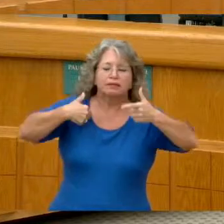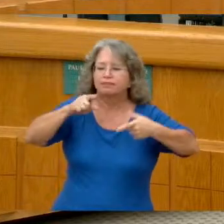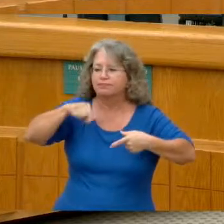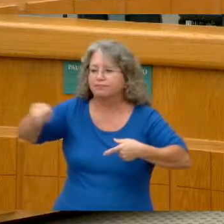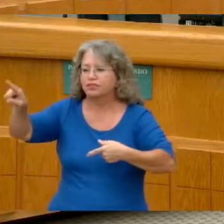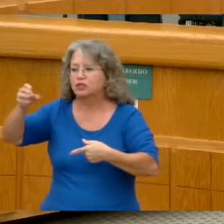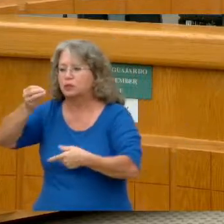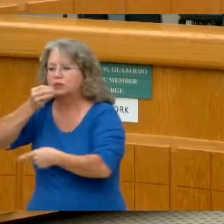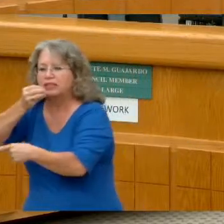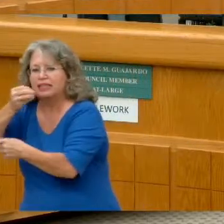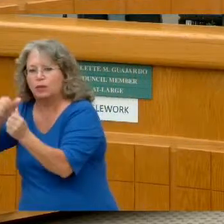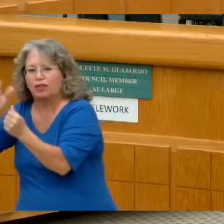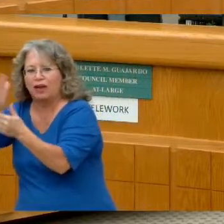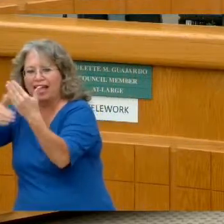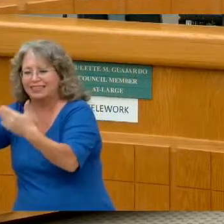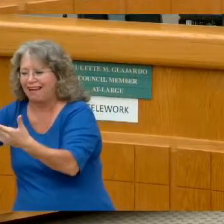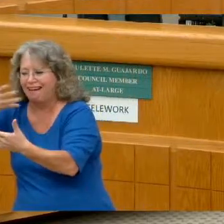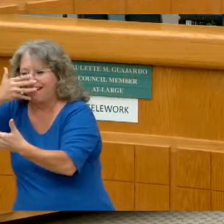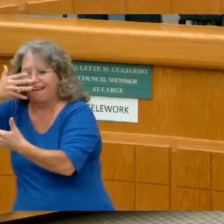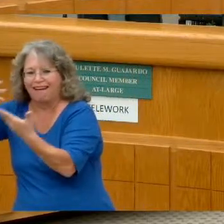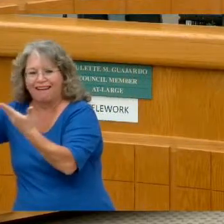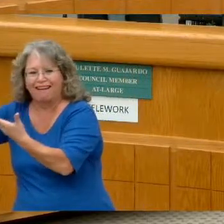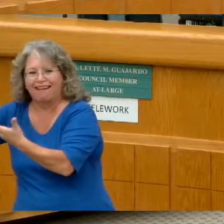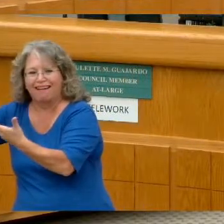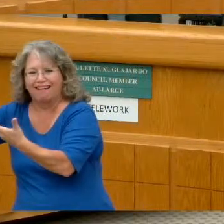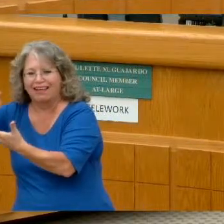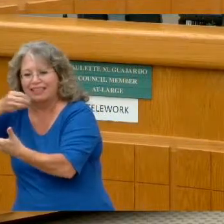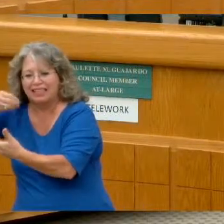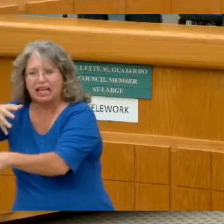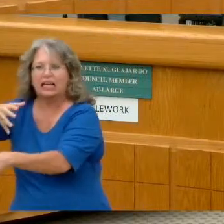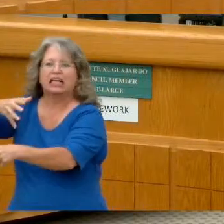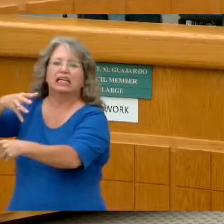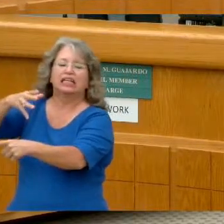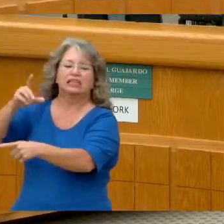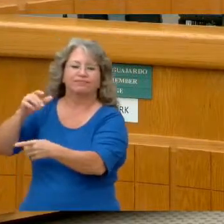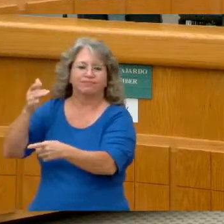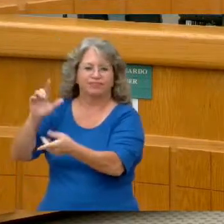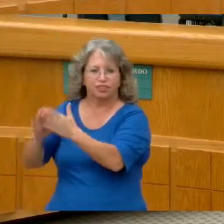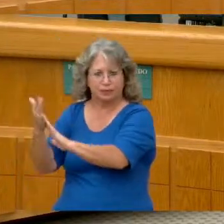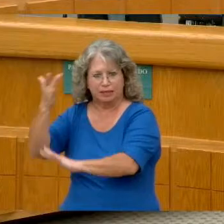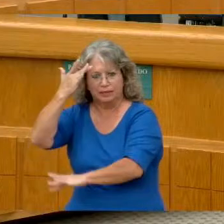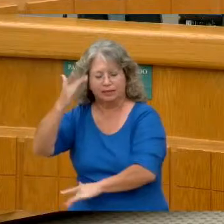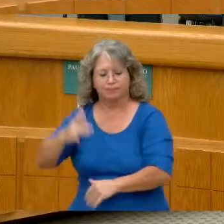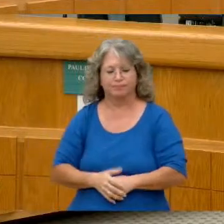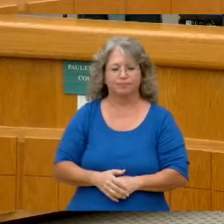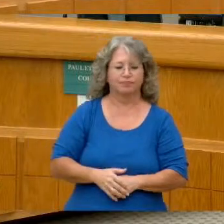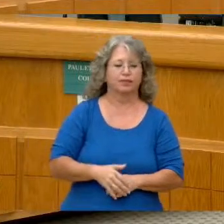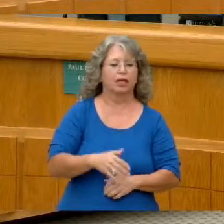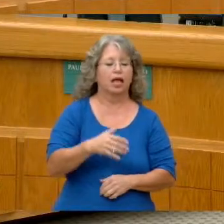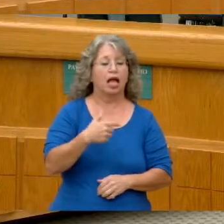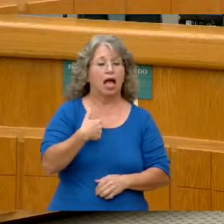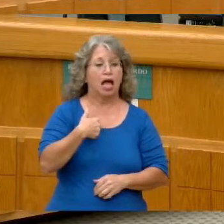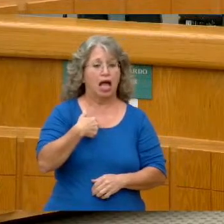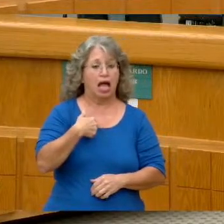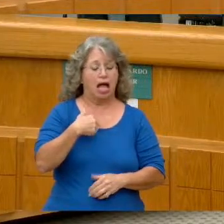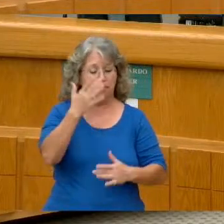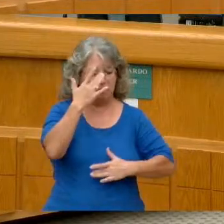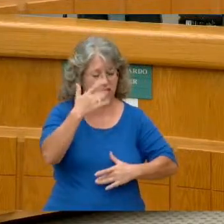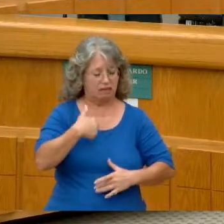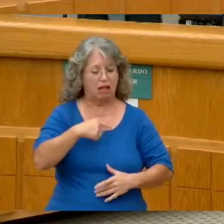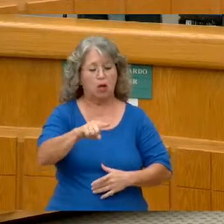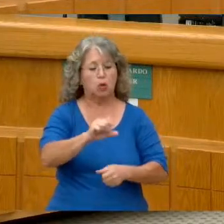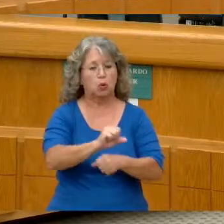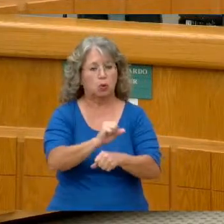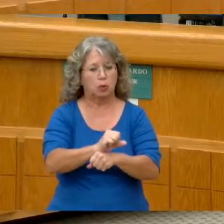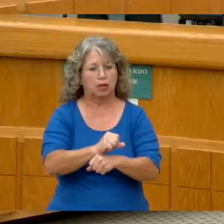she gets sick. I'm sick, I go to work, I forget my cell phone on the table, and my coworker's kind enough to hand it to me. But then